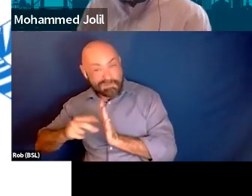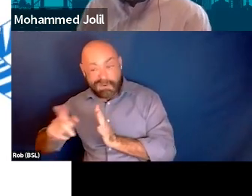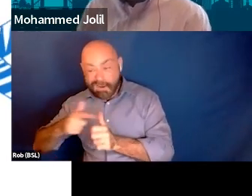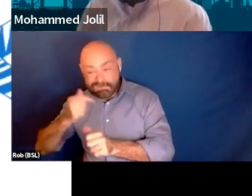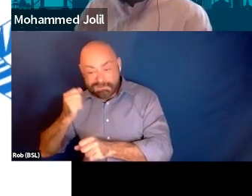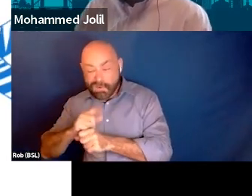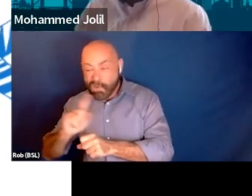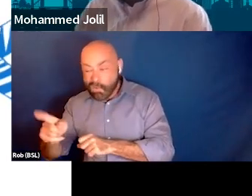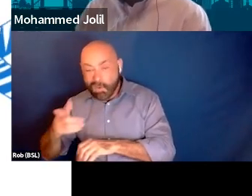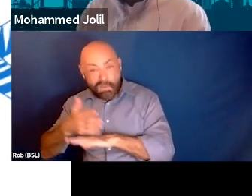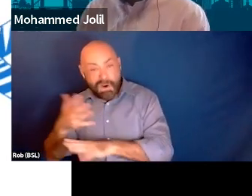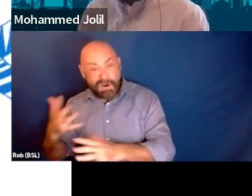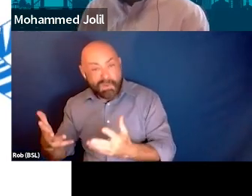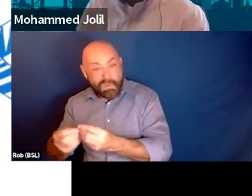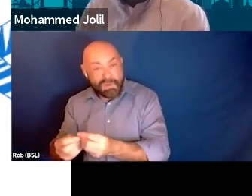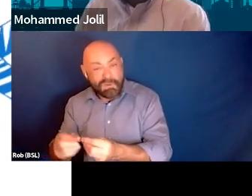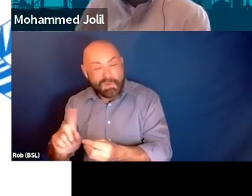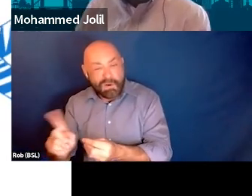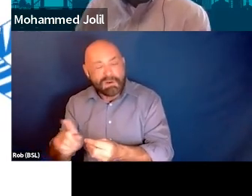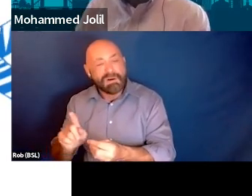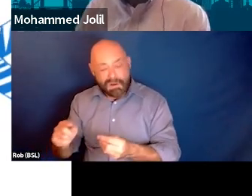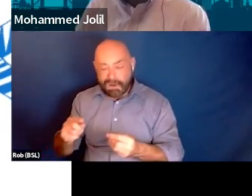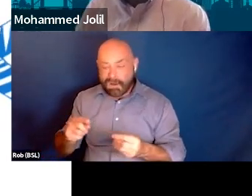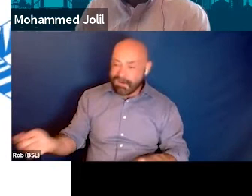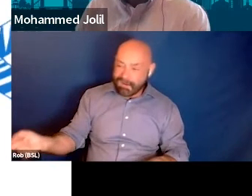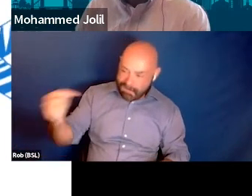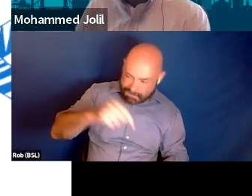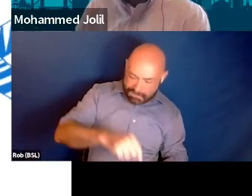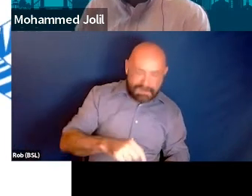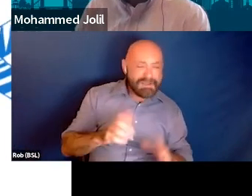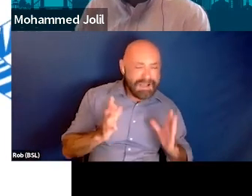with, we all shared a common